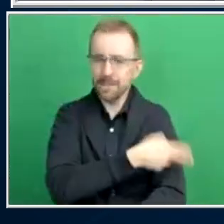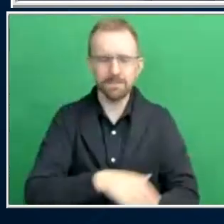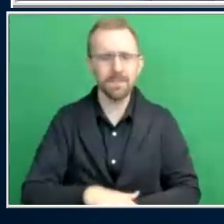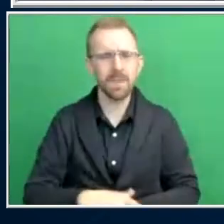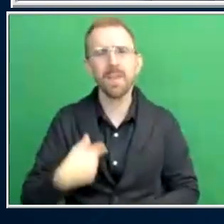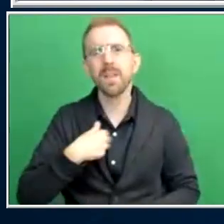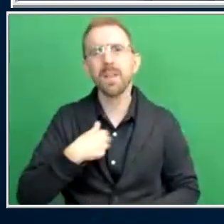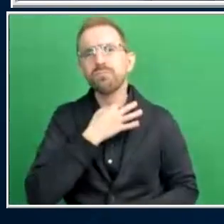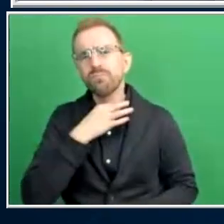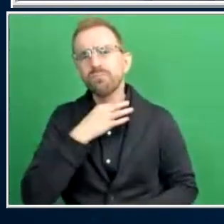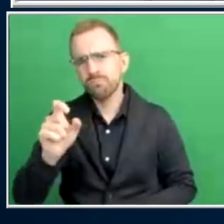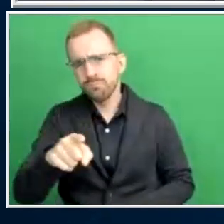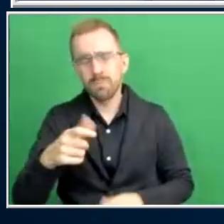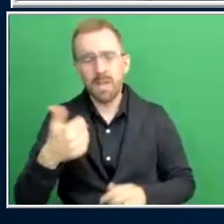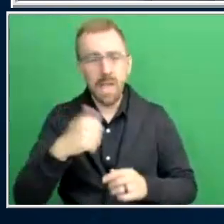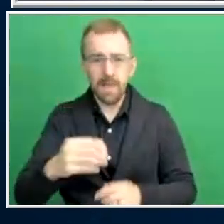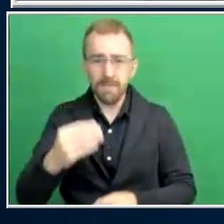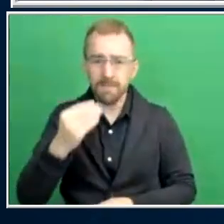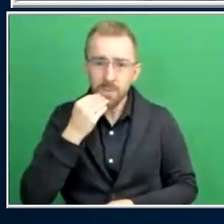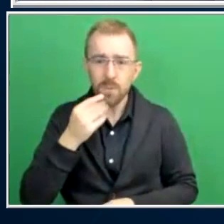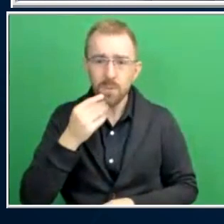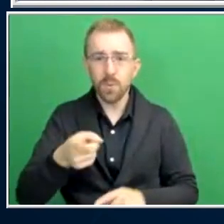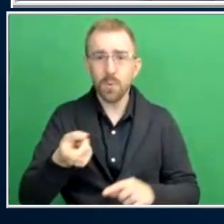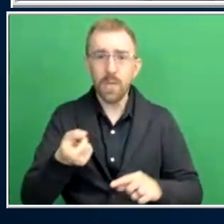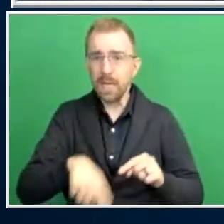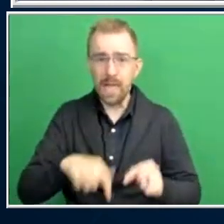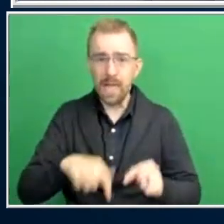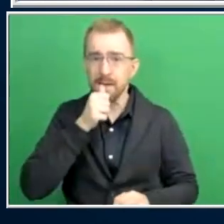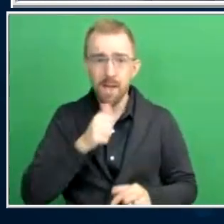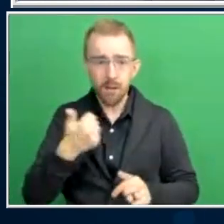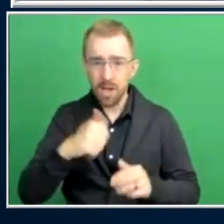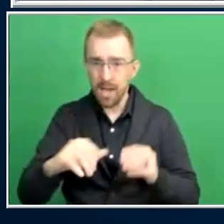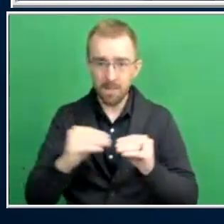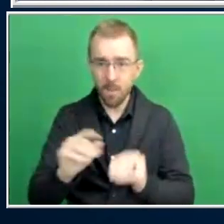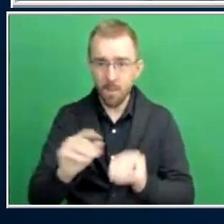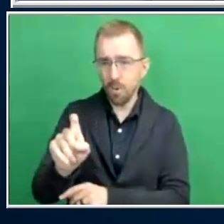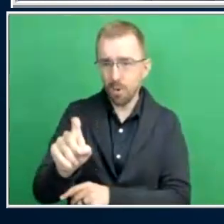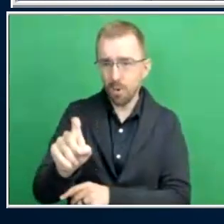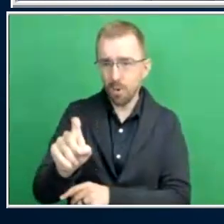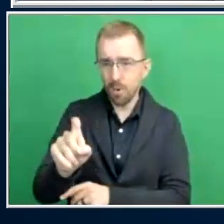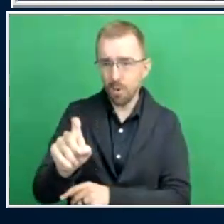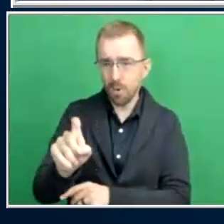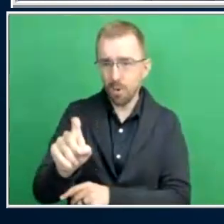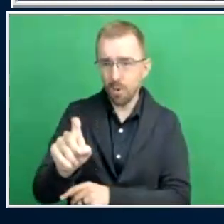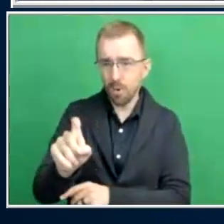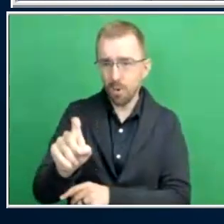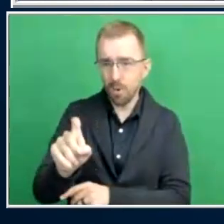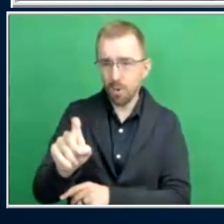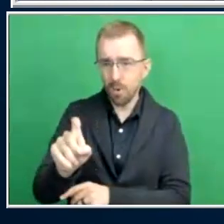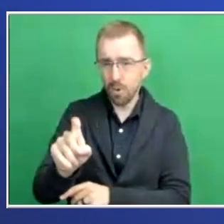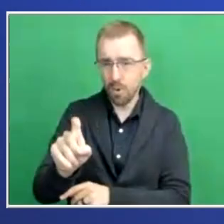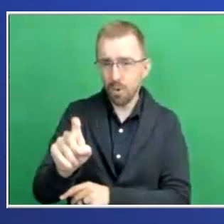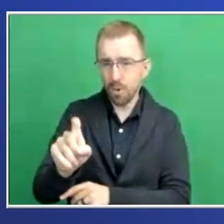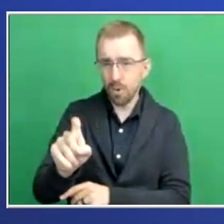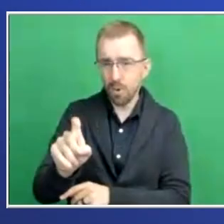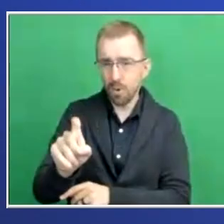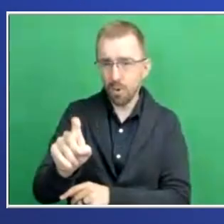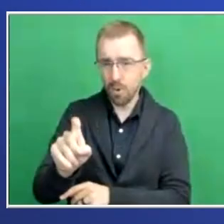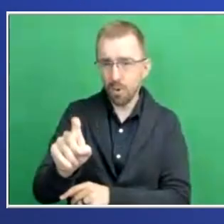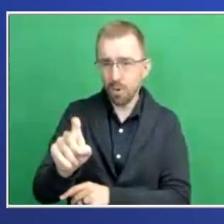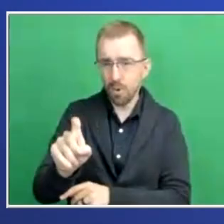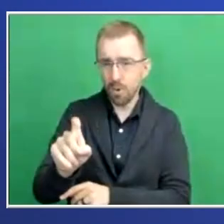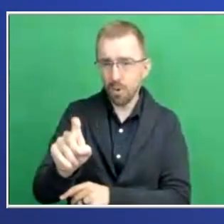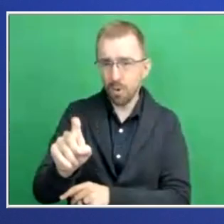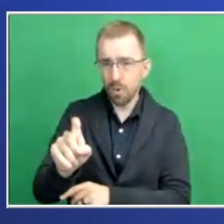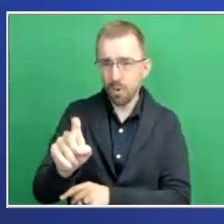Are there any foods that you can't tolerate anymore? Beef, ground beef. Interesting. Can't do it. What